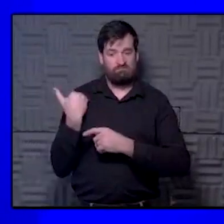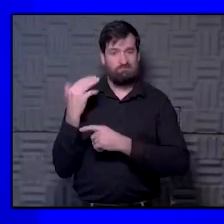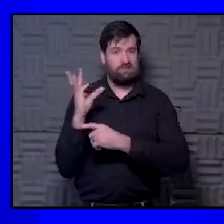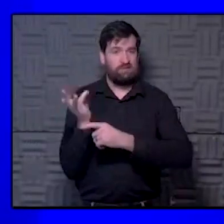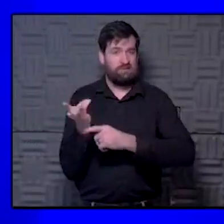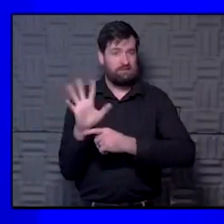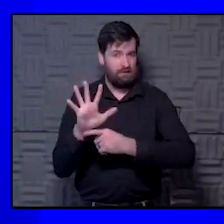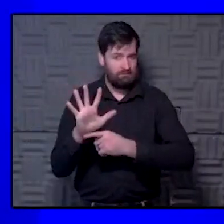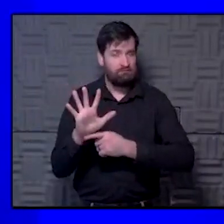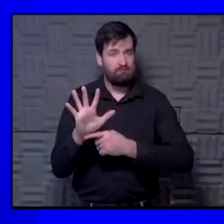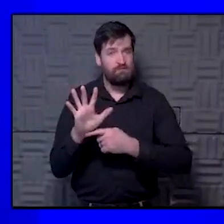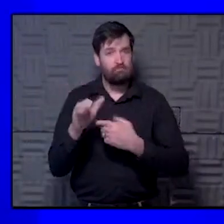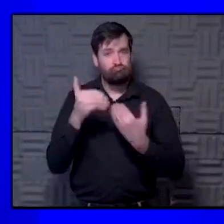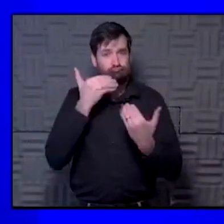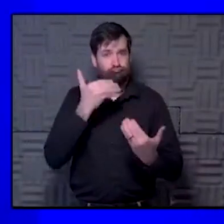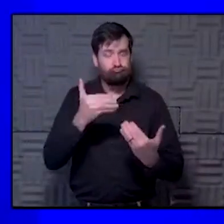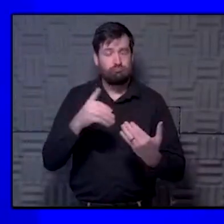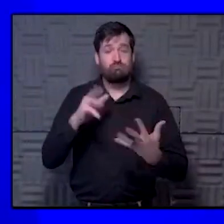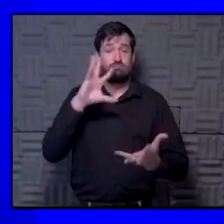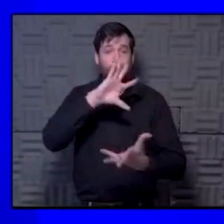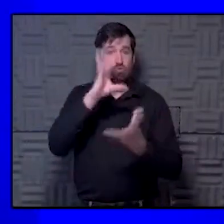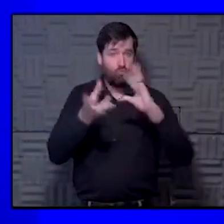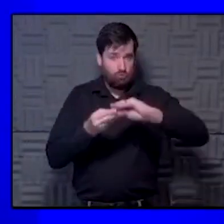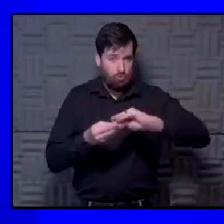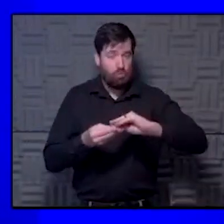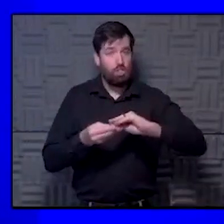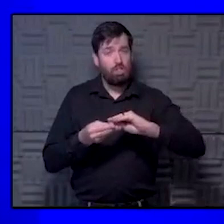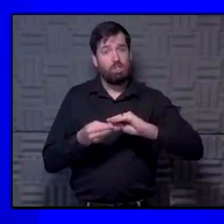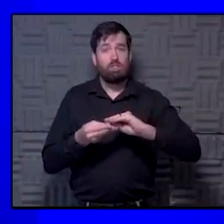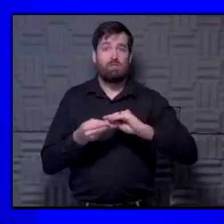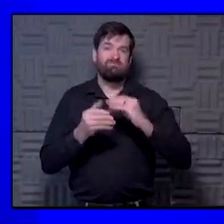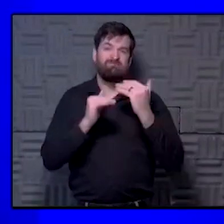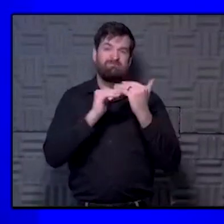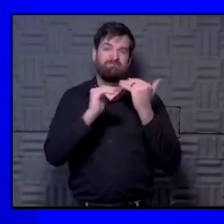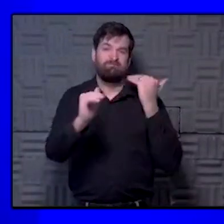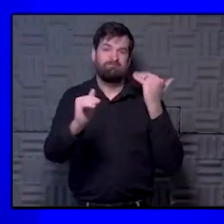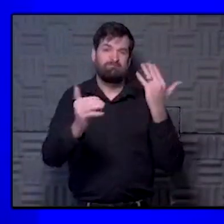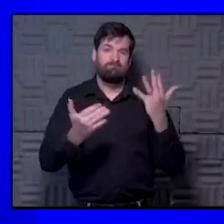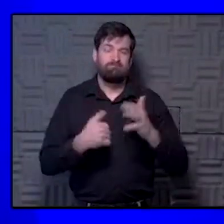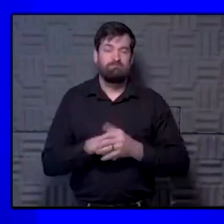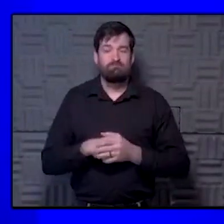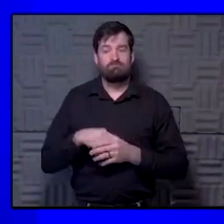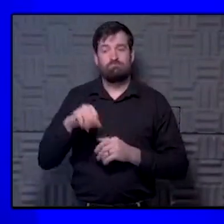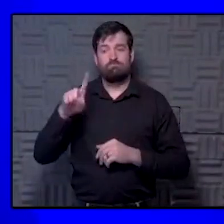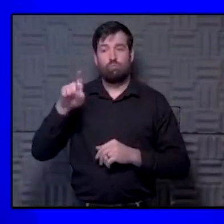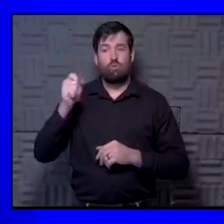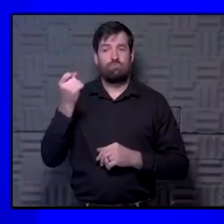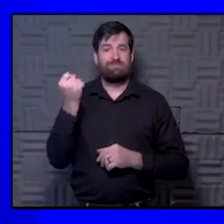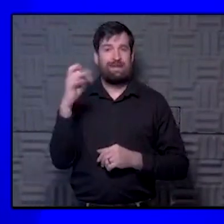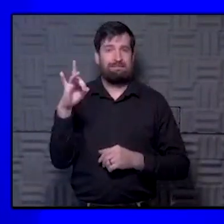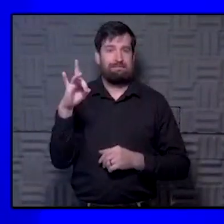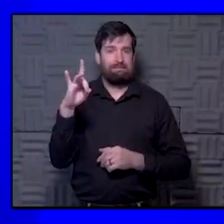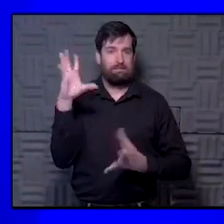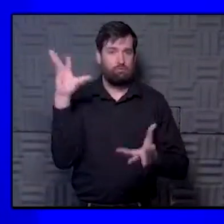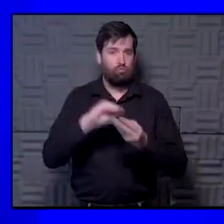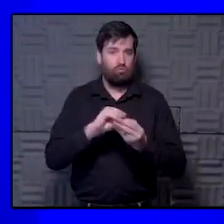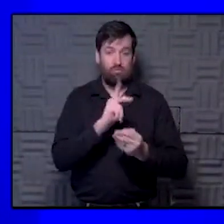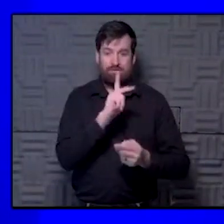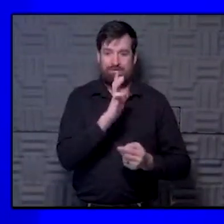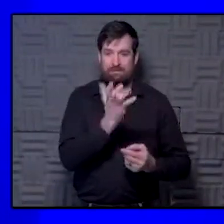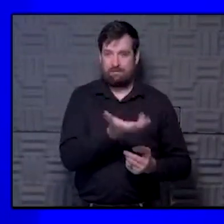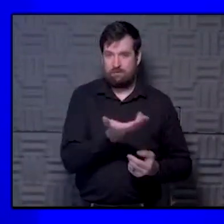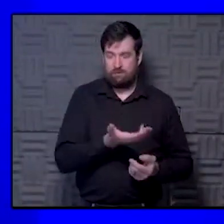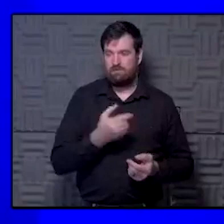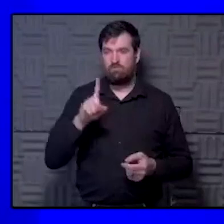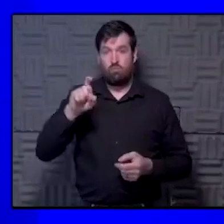yesterday, so that's a fair bit. But the total numbers are really pretty steady. So 118 total cases in Kansas City. It was